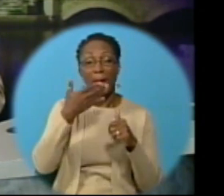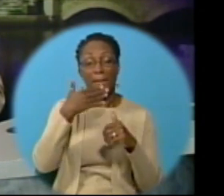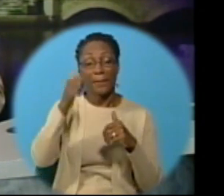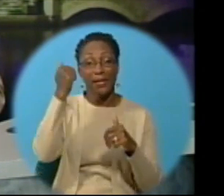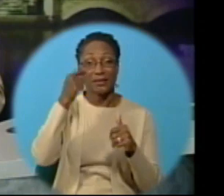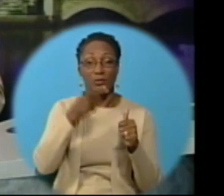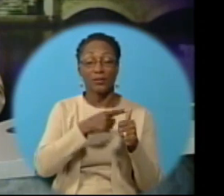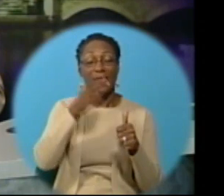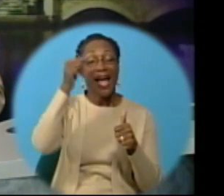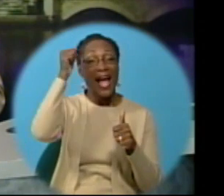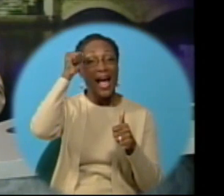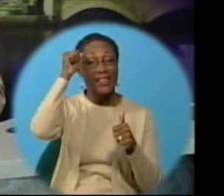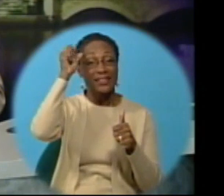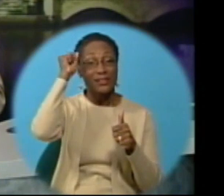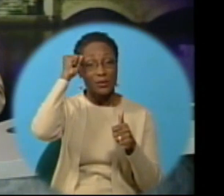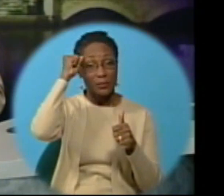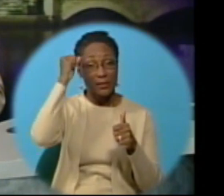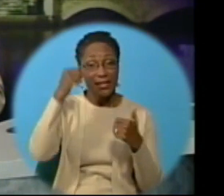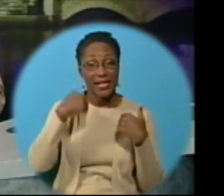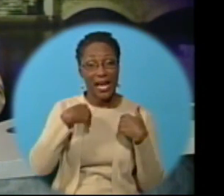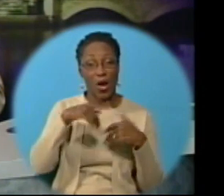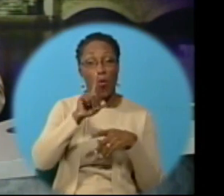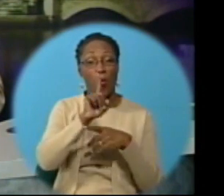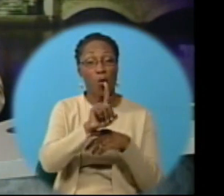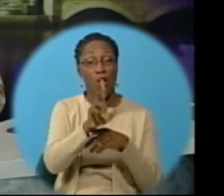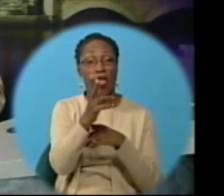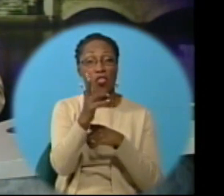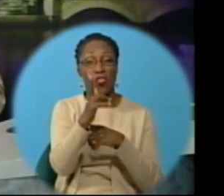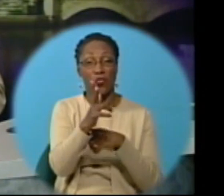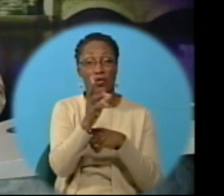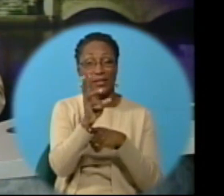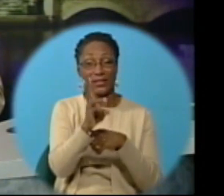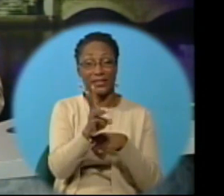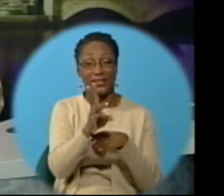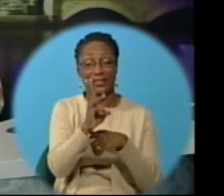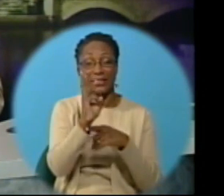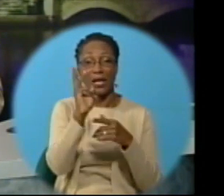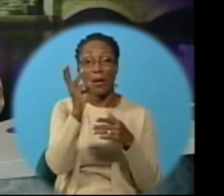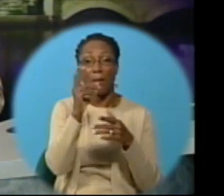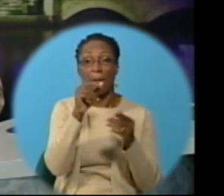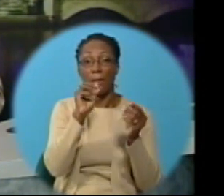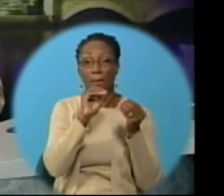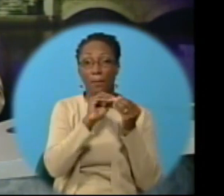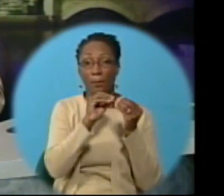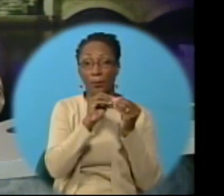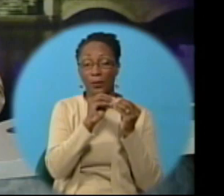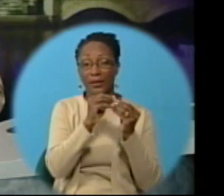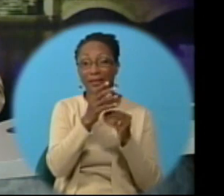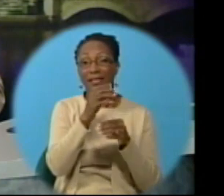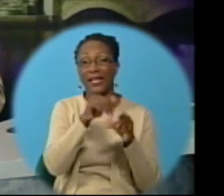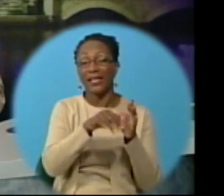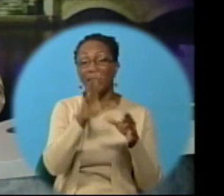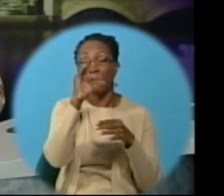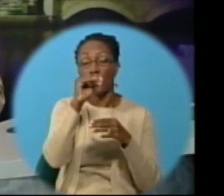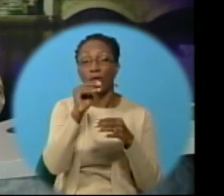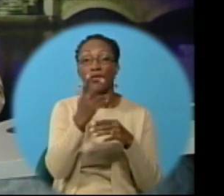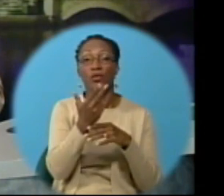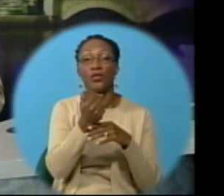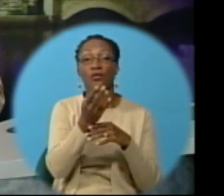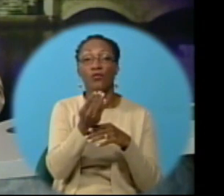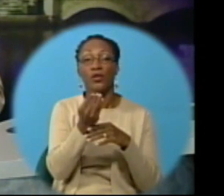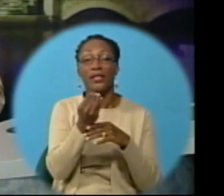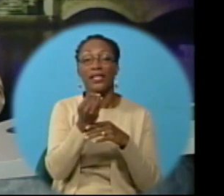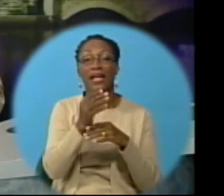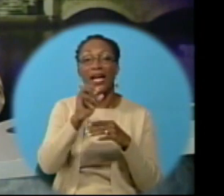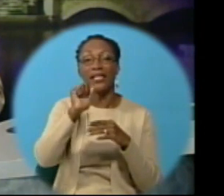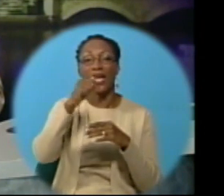points, 136, in the boys 13 to 14 age group. The butterfly sprints were among the featured races at the Aquatic Center,